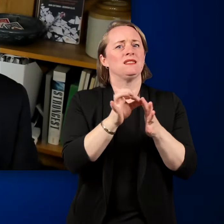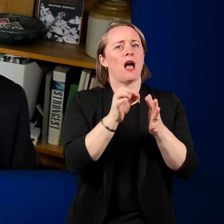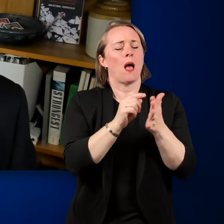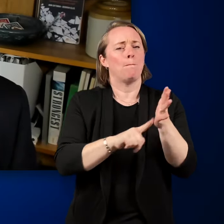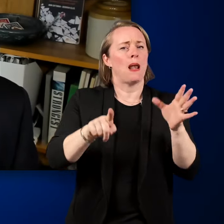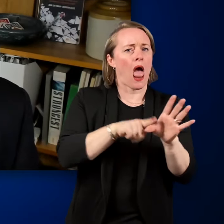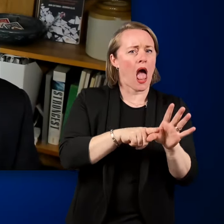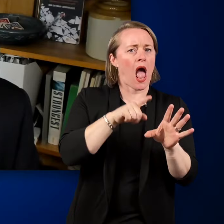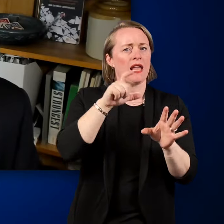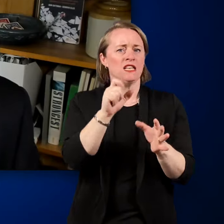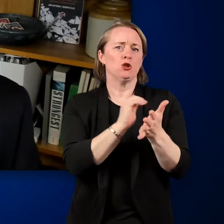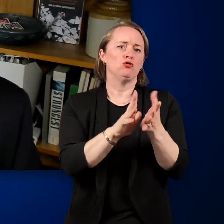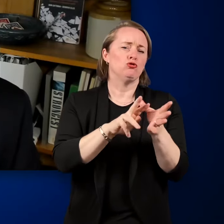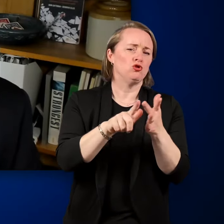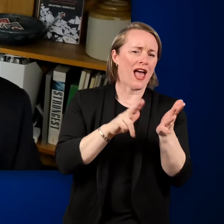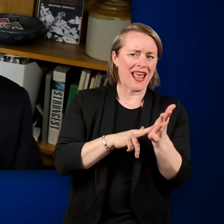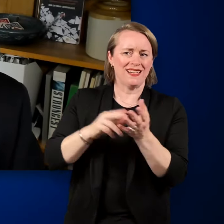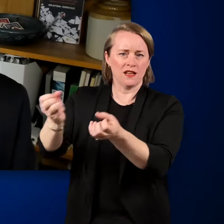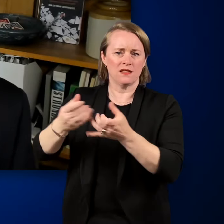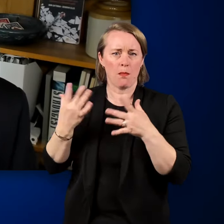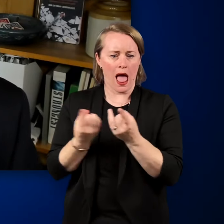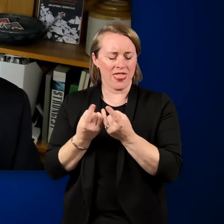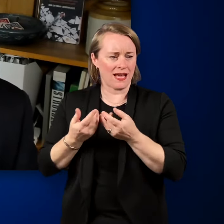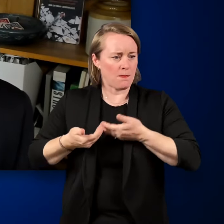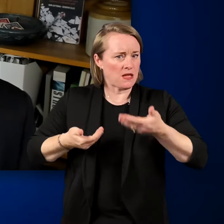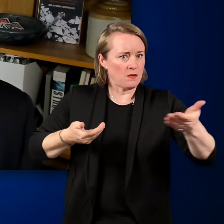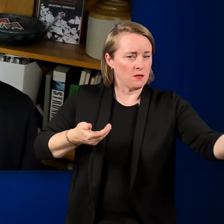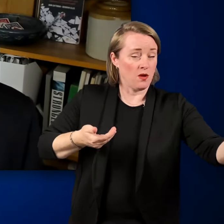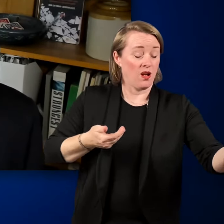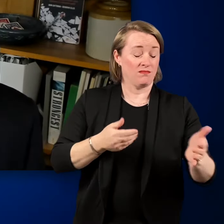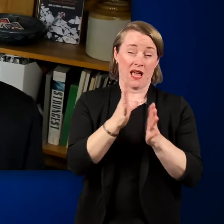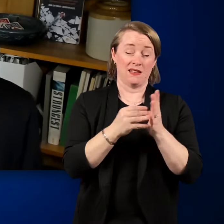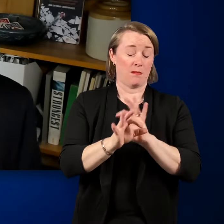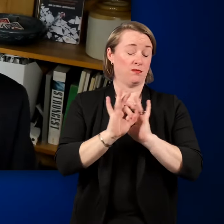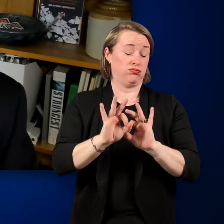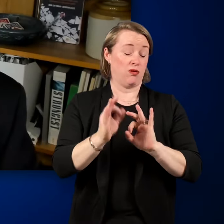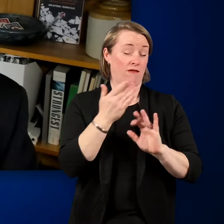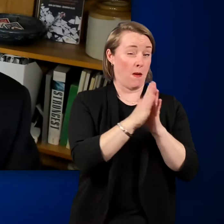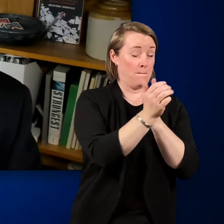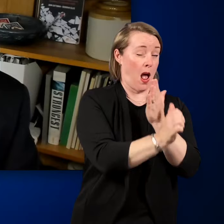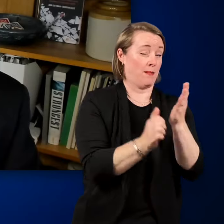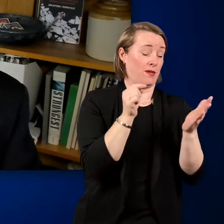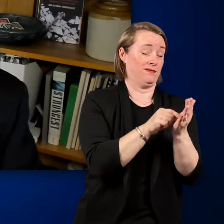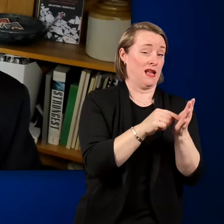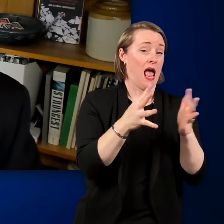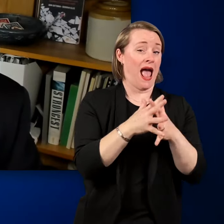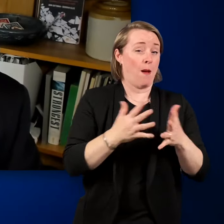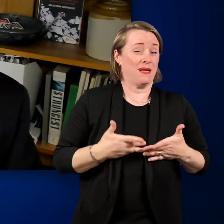and apply them today to create businesses that thrive and flourish. For example, if we